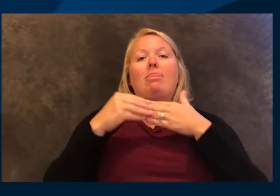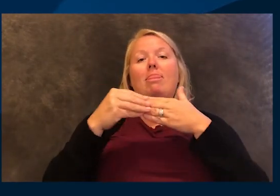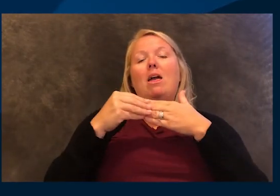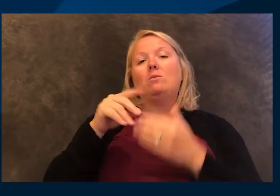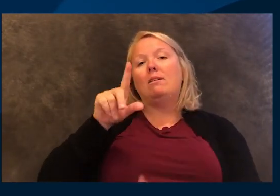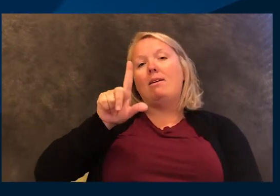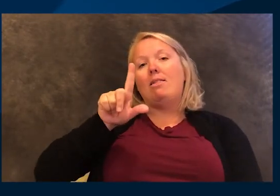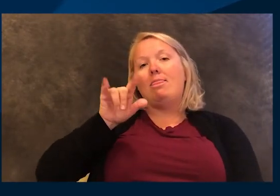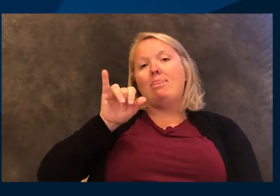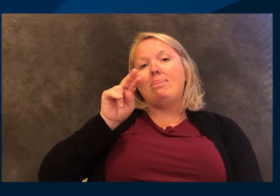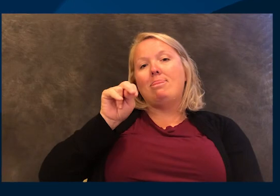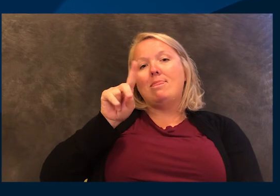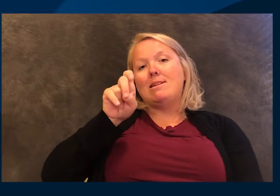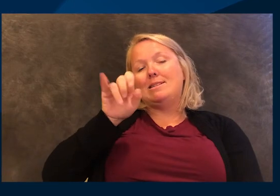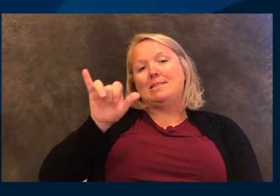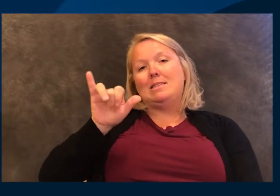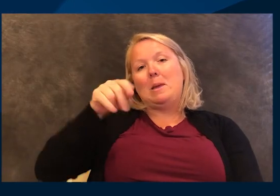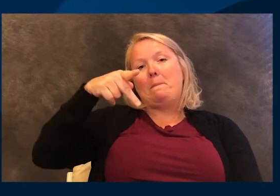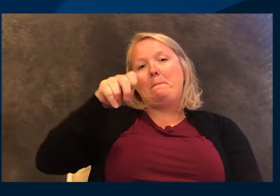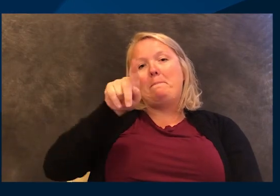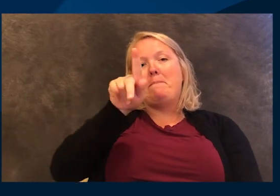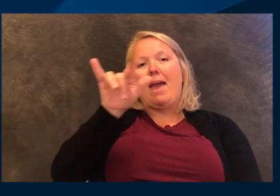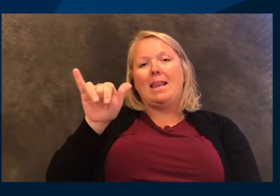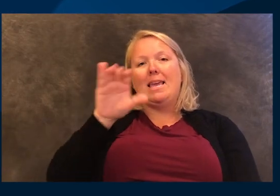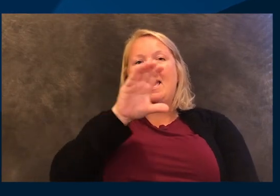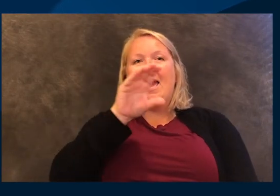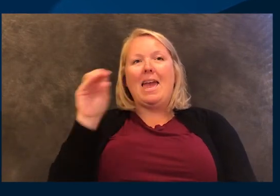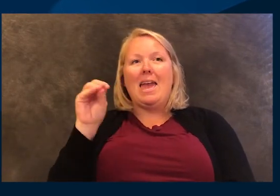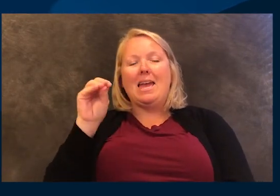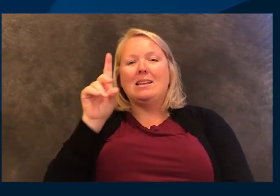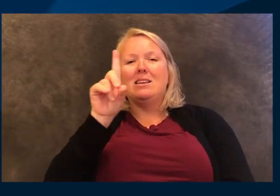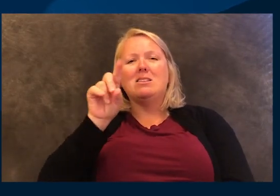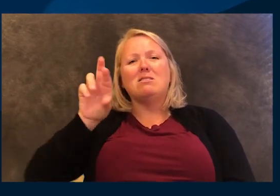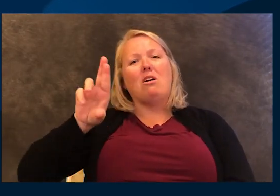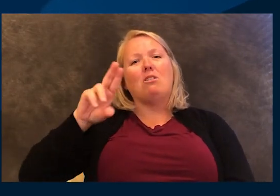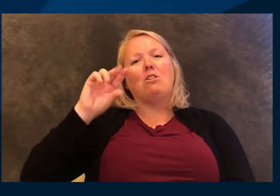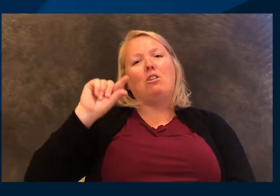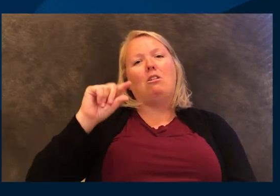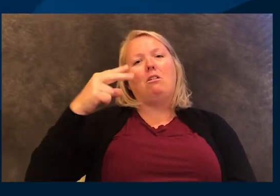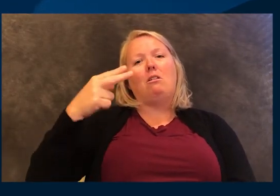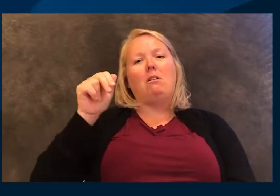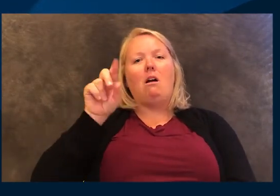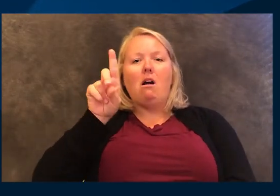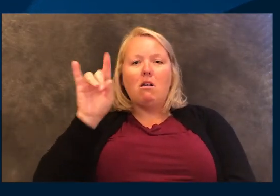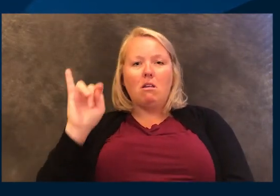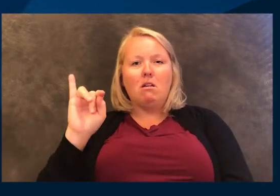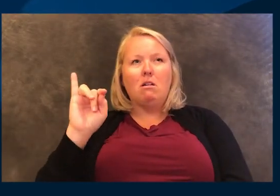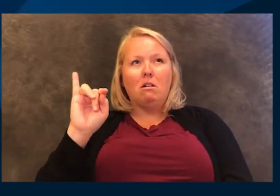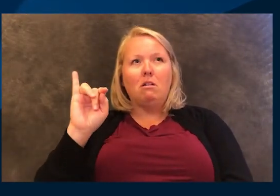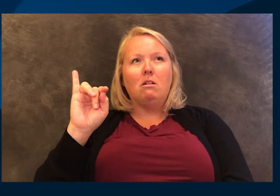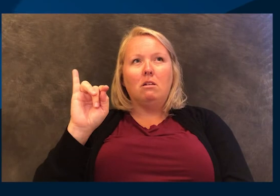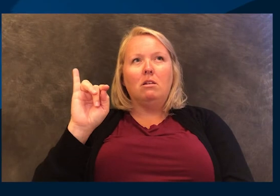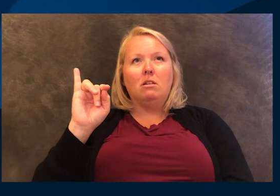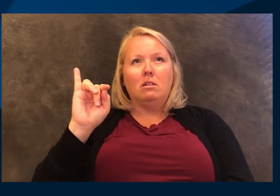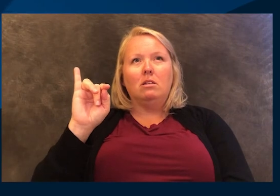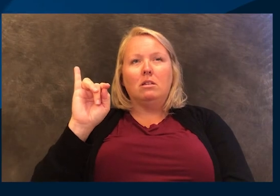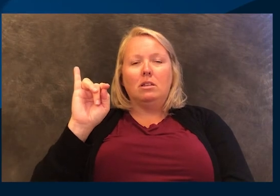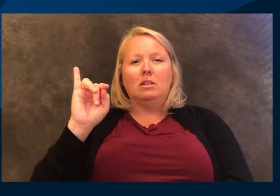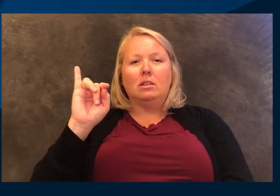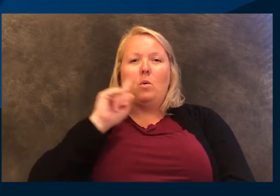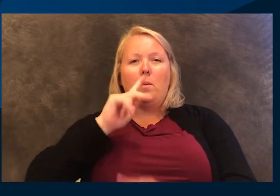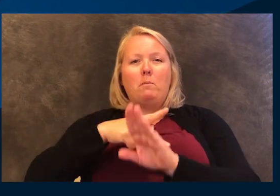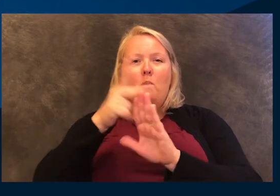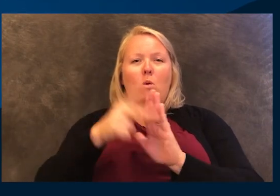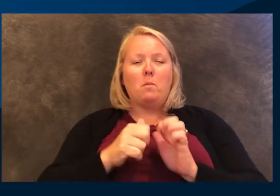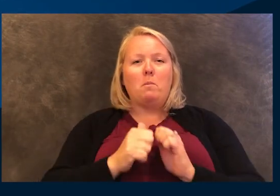Lindsay Petty and Dr. Tejal Gandhi, who have navigated getting our therapeutics program stood up. I have a